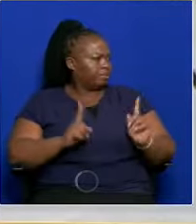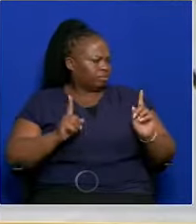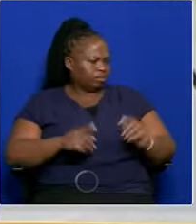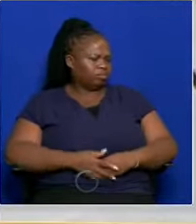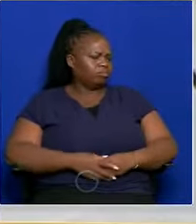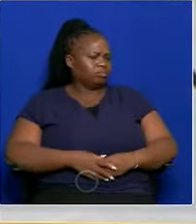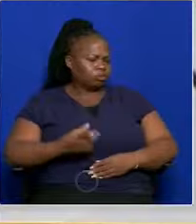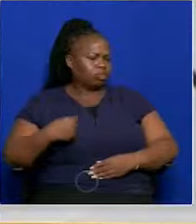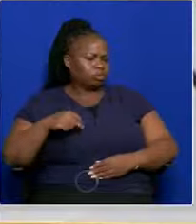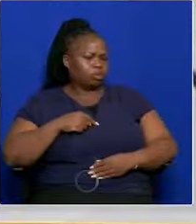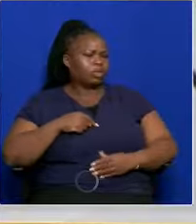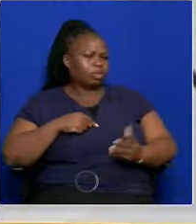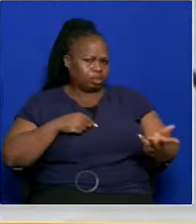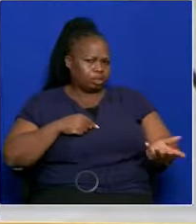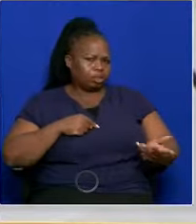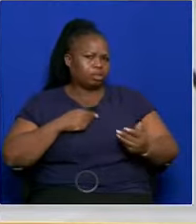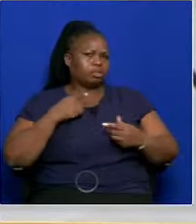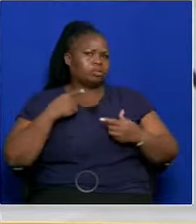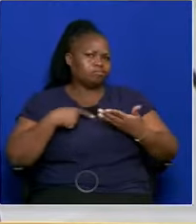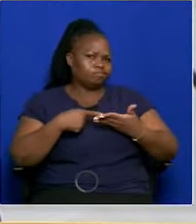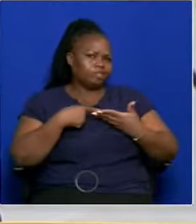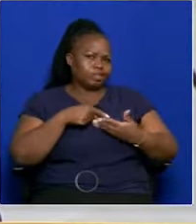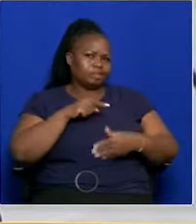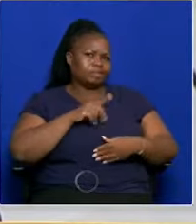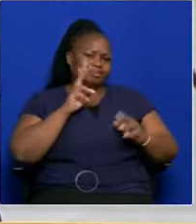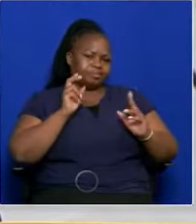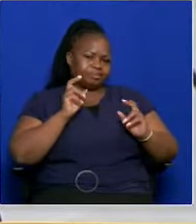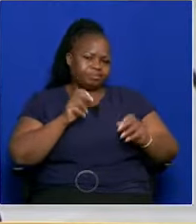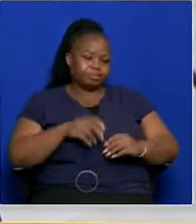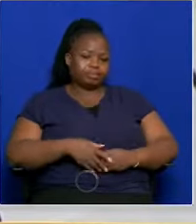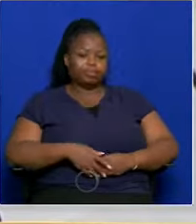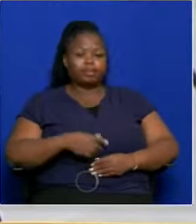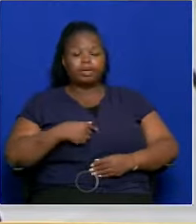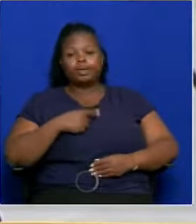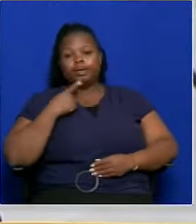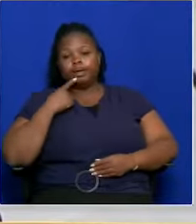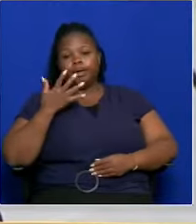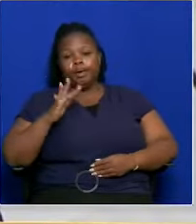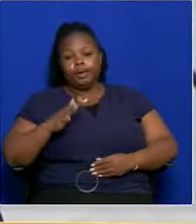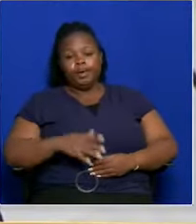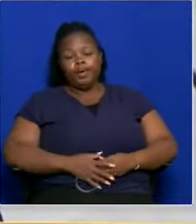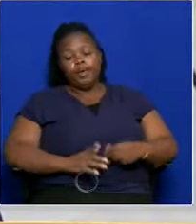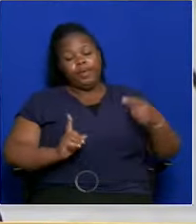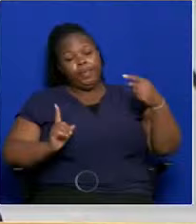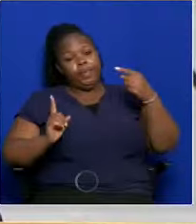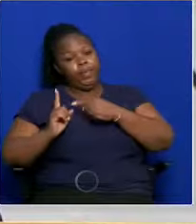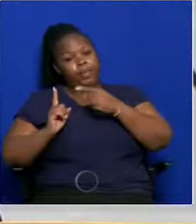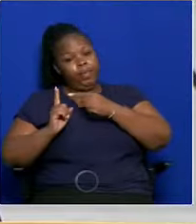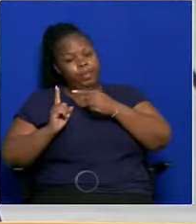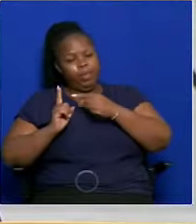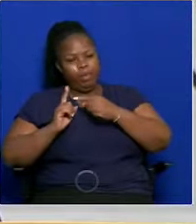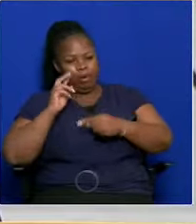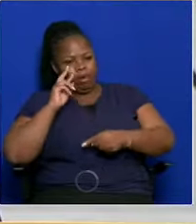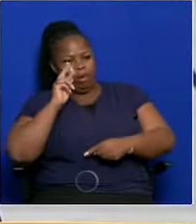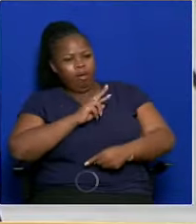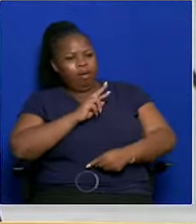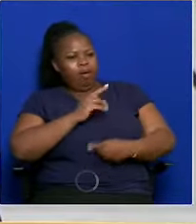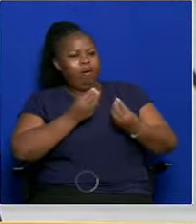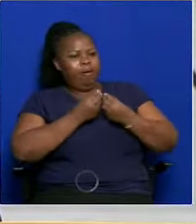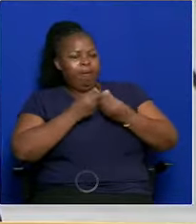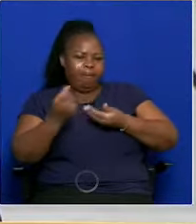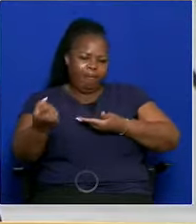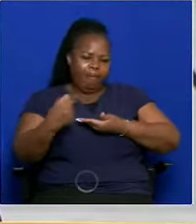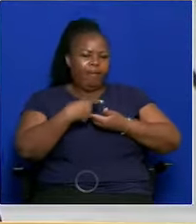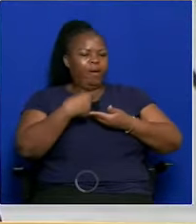now and then. And also, as I said, Nkosi is somebody who, when he sees something, he will send to me to